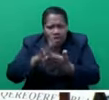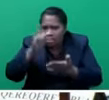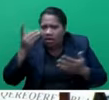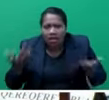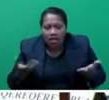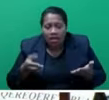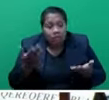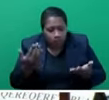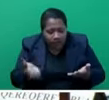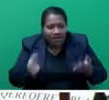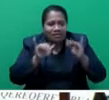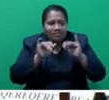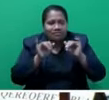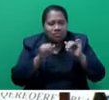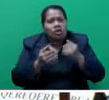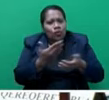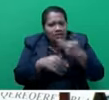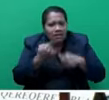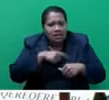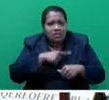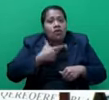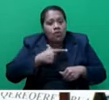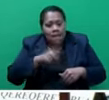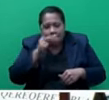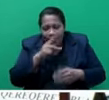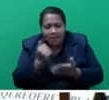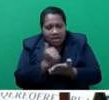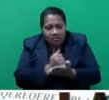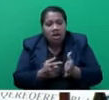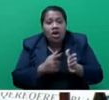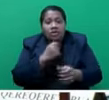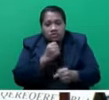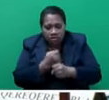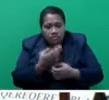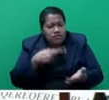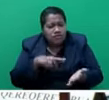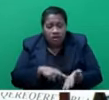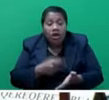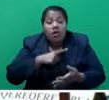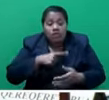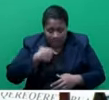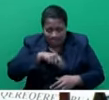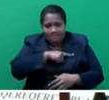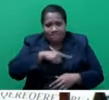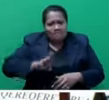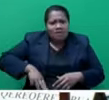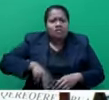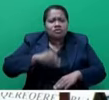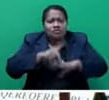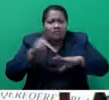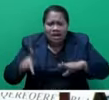us why the public accounts, why the Auditor General's report, why we as members of Parliament,